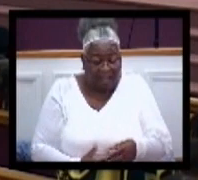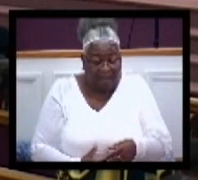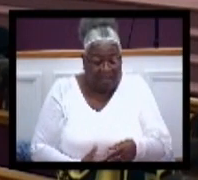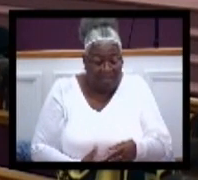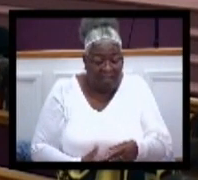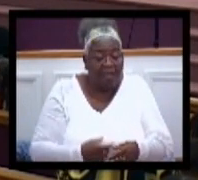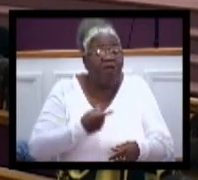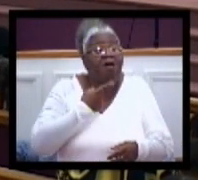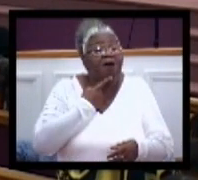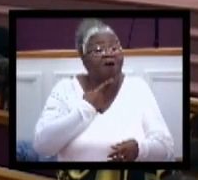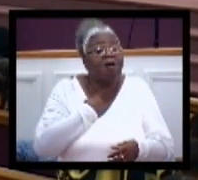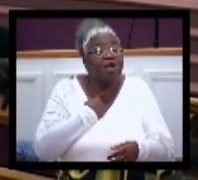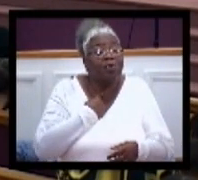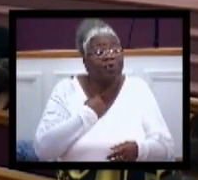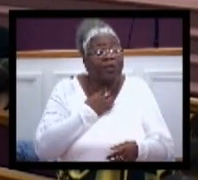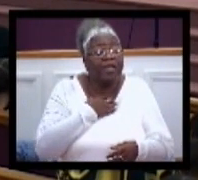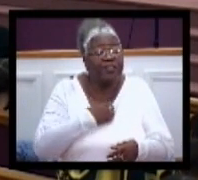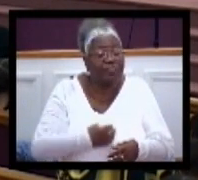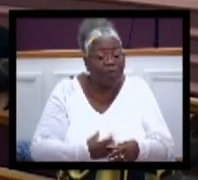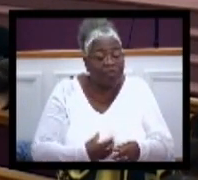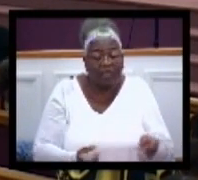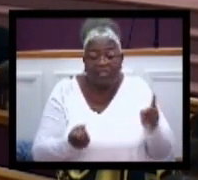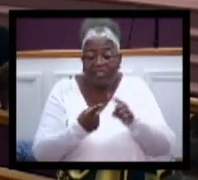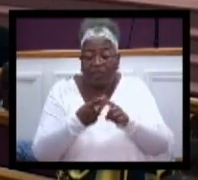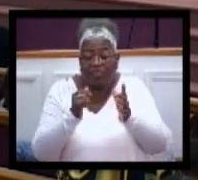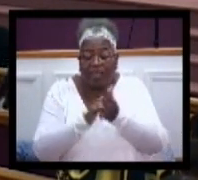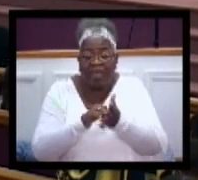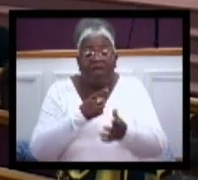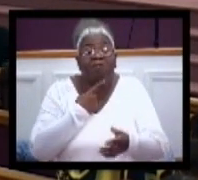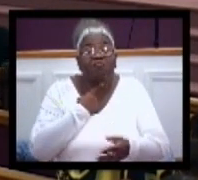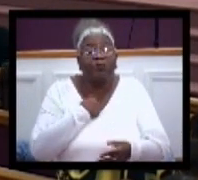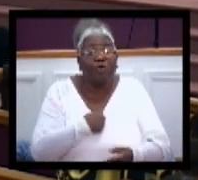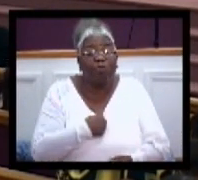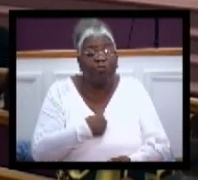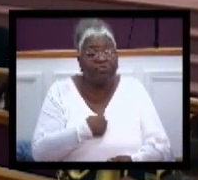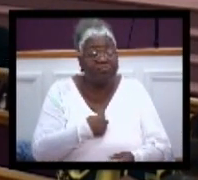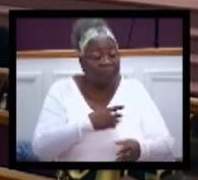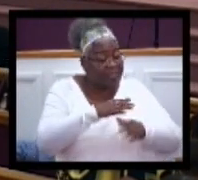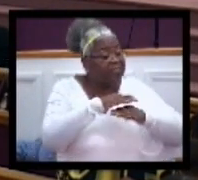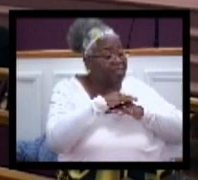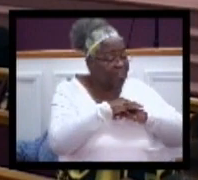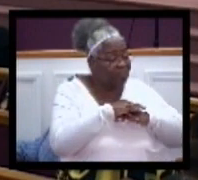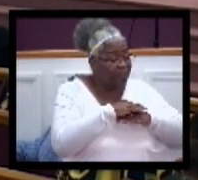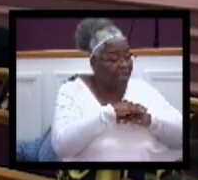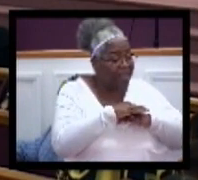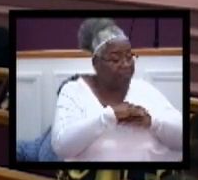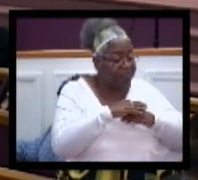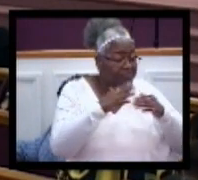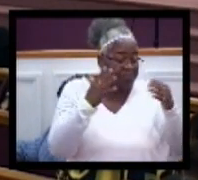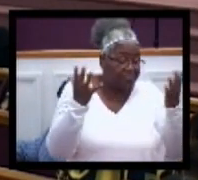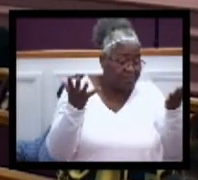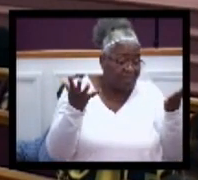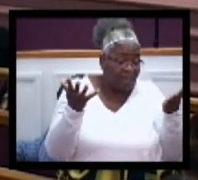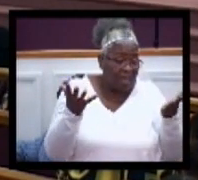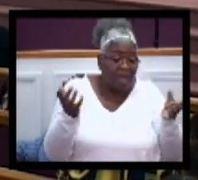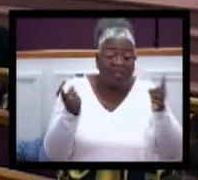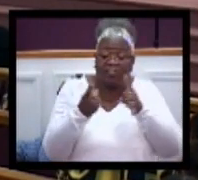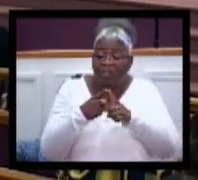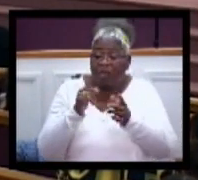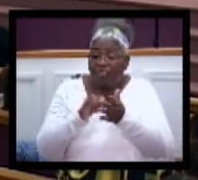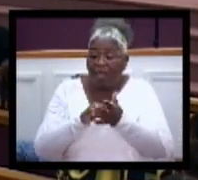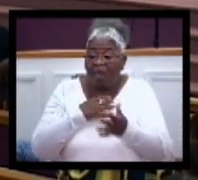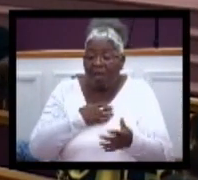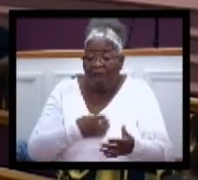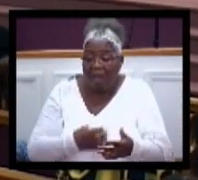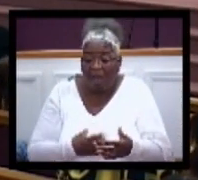thirst until that thirst is satisfied, until that